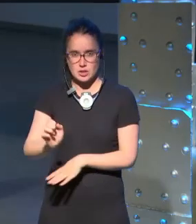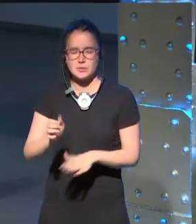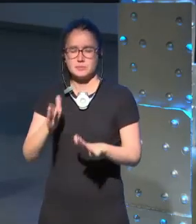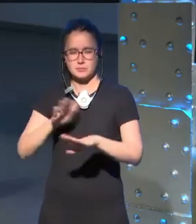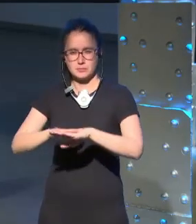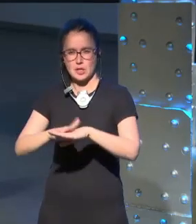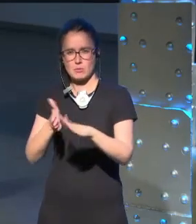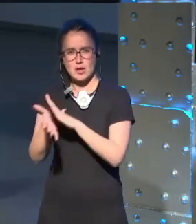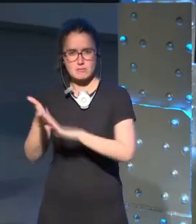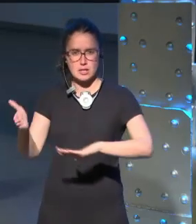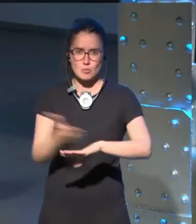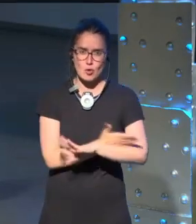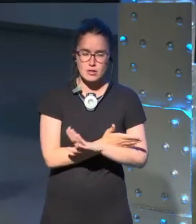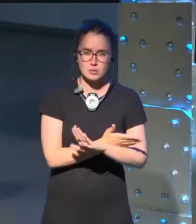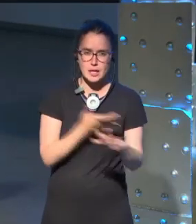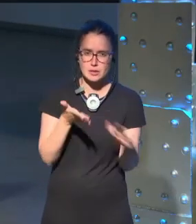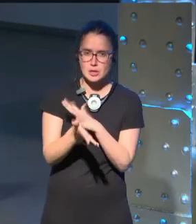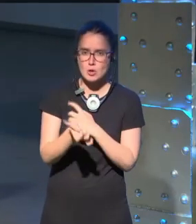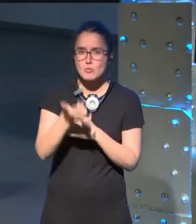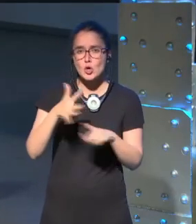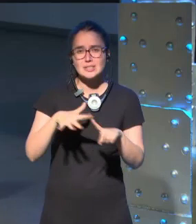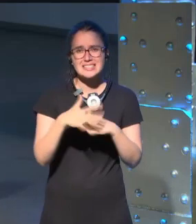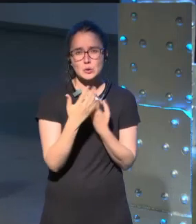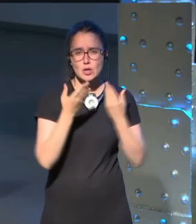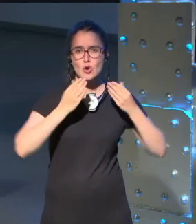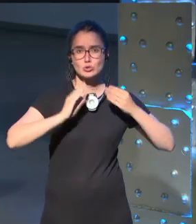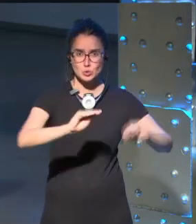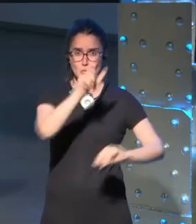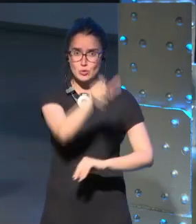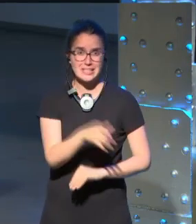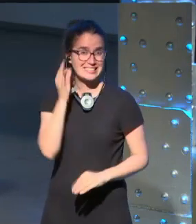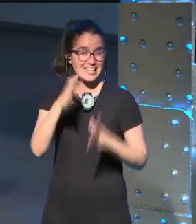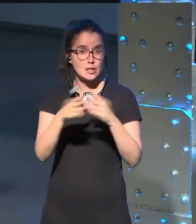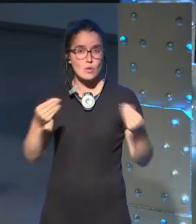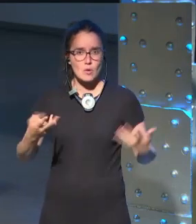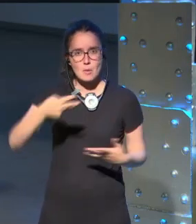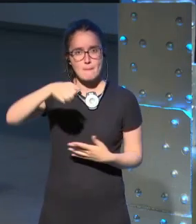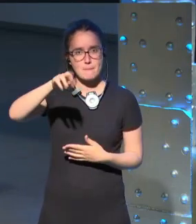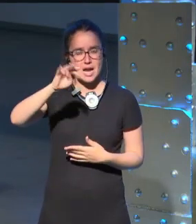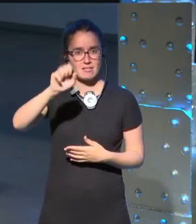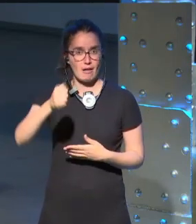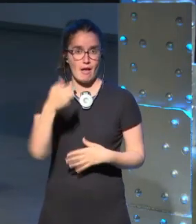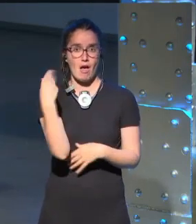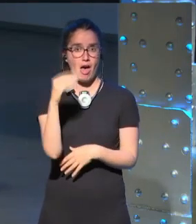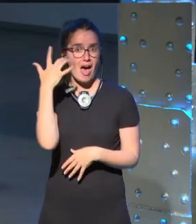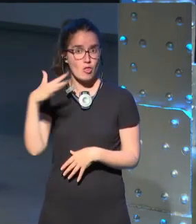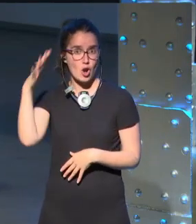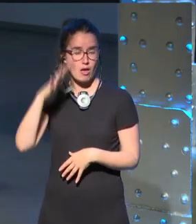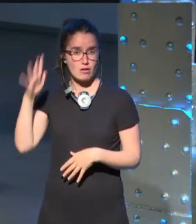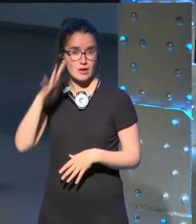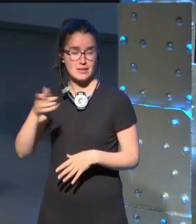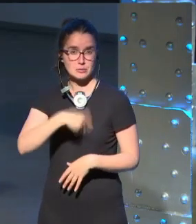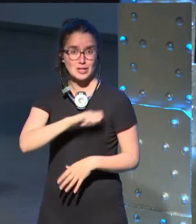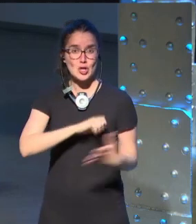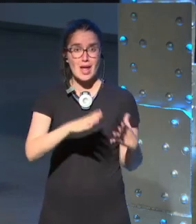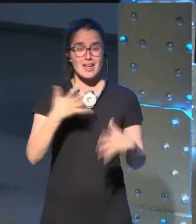Well, I'm going to put some context on that, okay, just to tell them what this is about, okay? Marta del Castillo was a